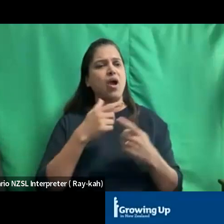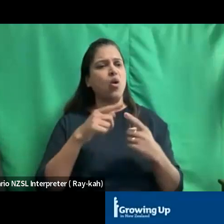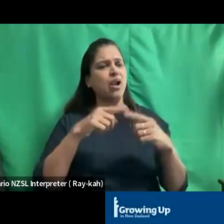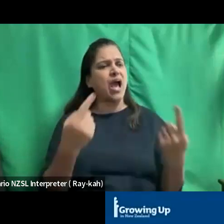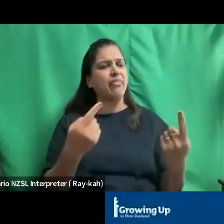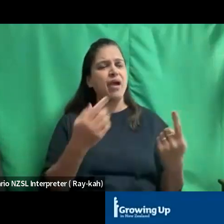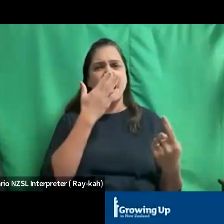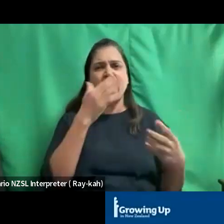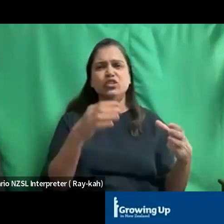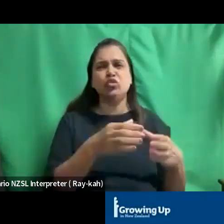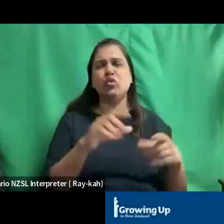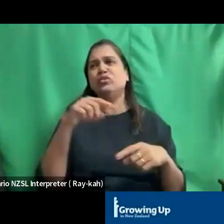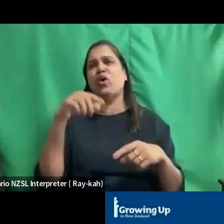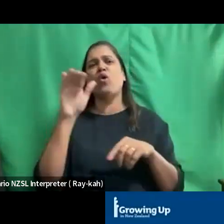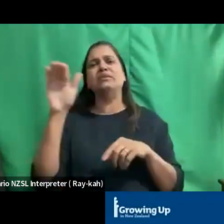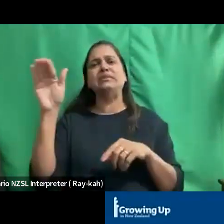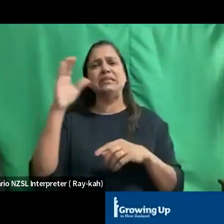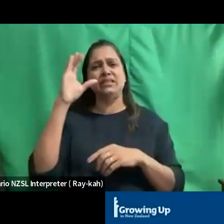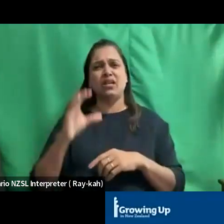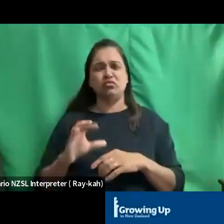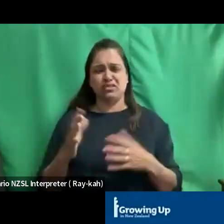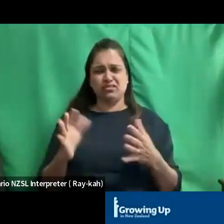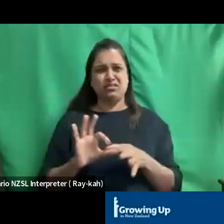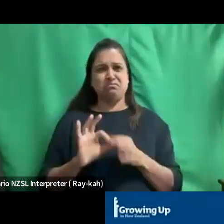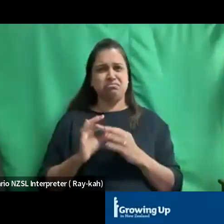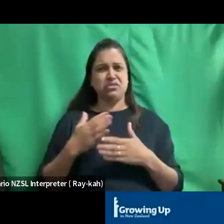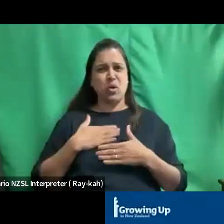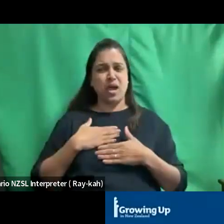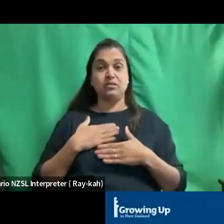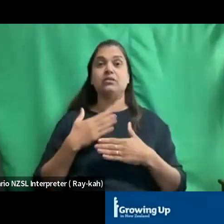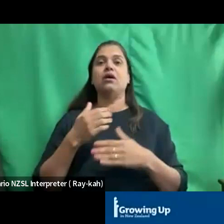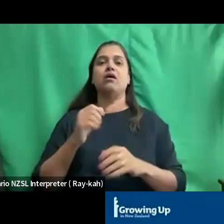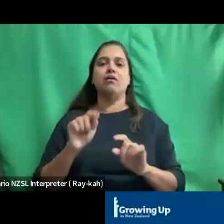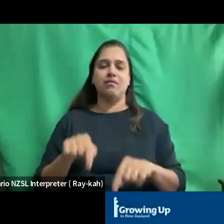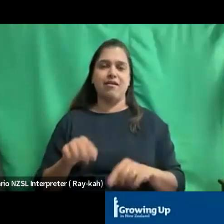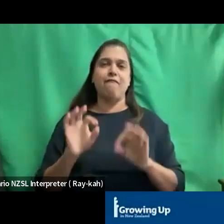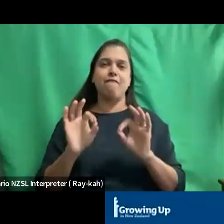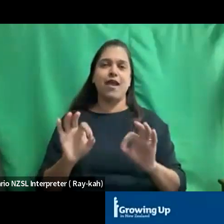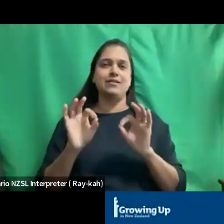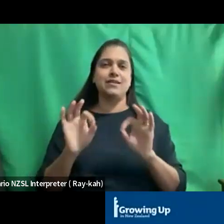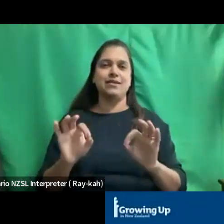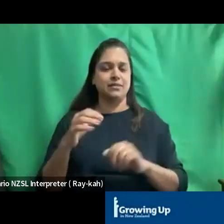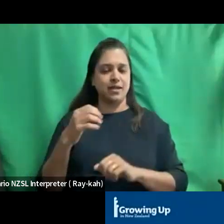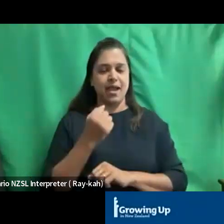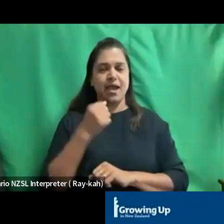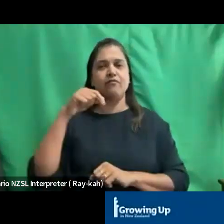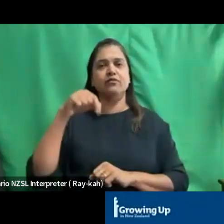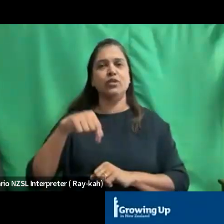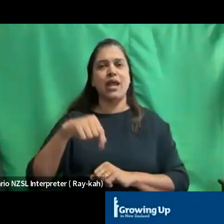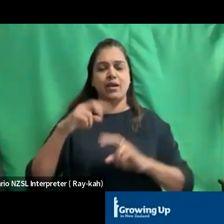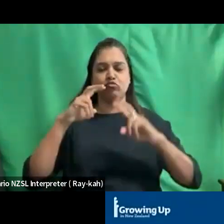countries, we can never really be sure if it really does apply here. So it's really fantastic to have this really